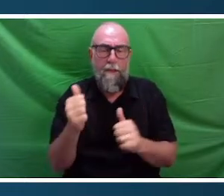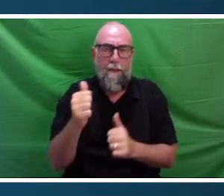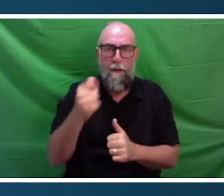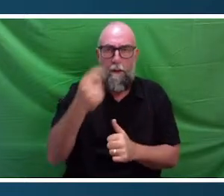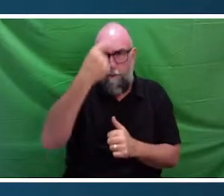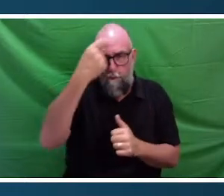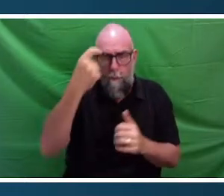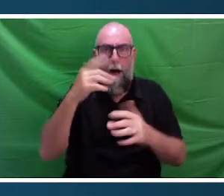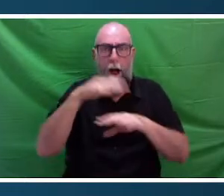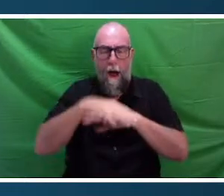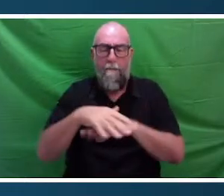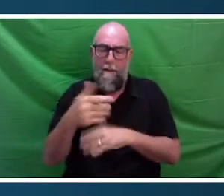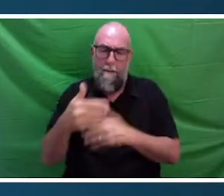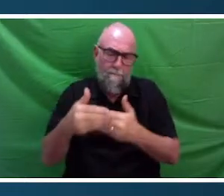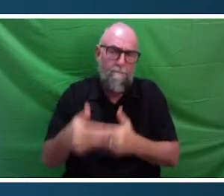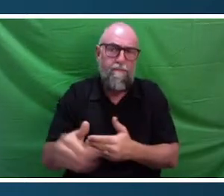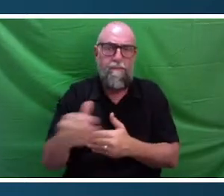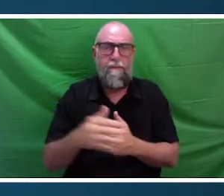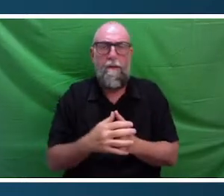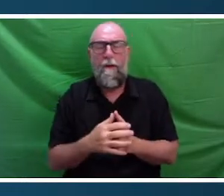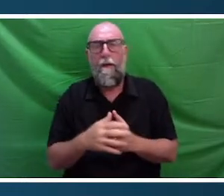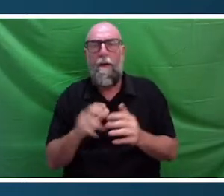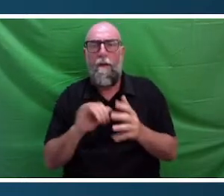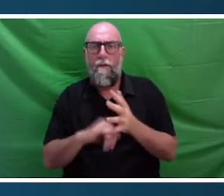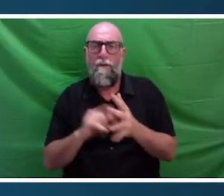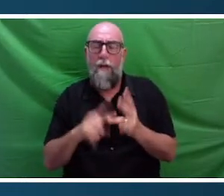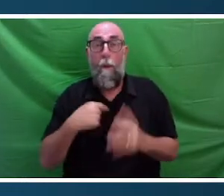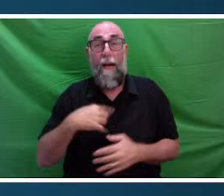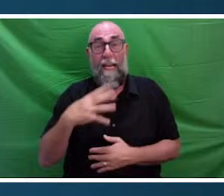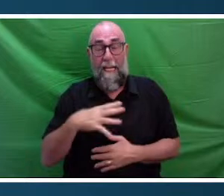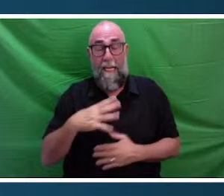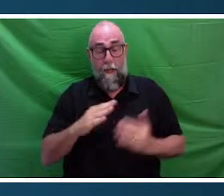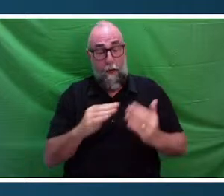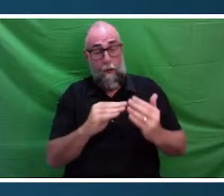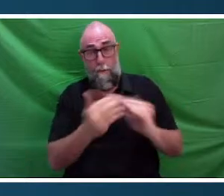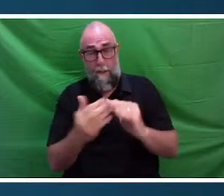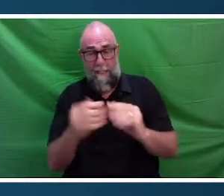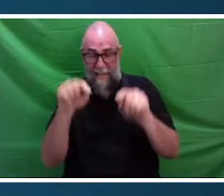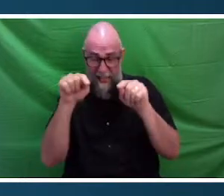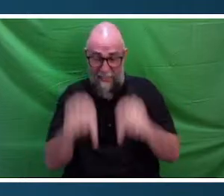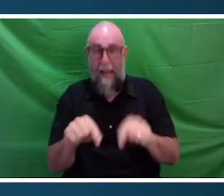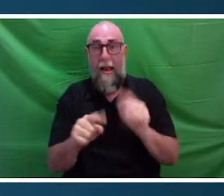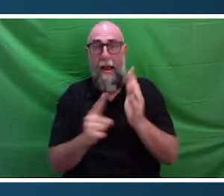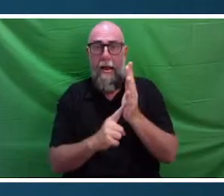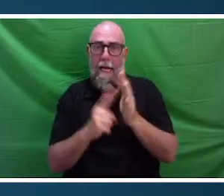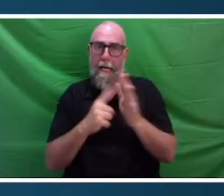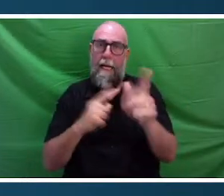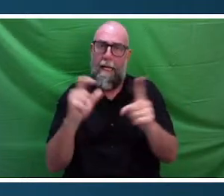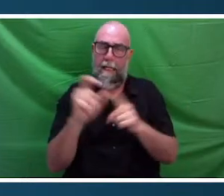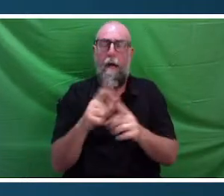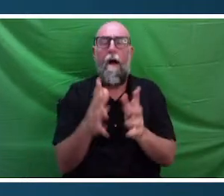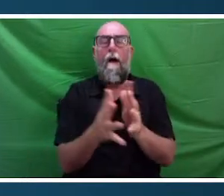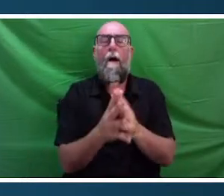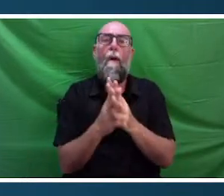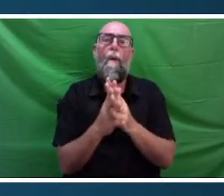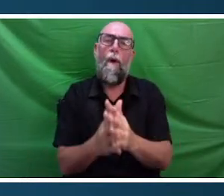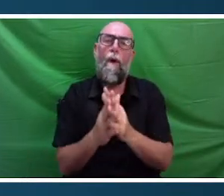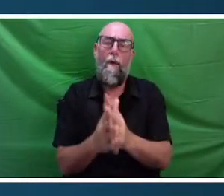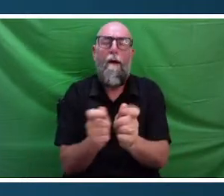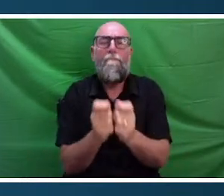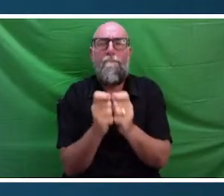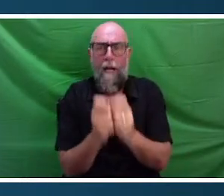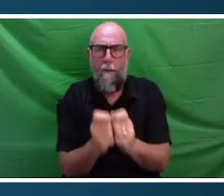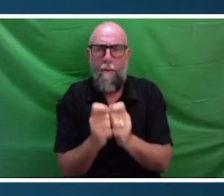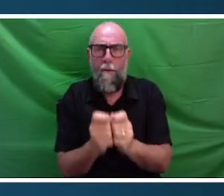In such zones, community-led initiatives are particularly valuable, as they often meet